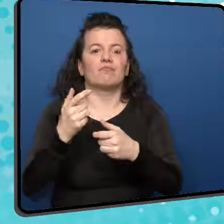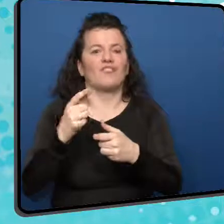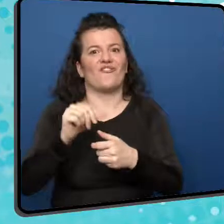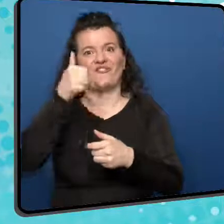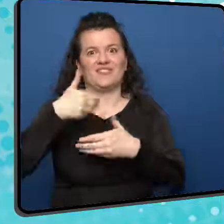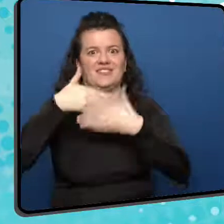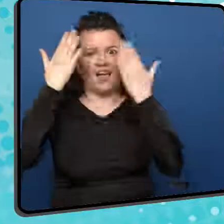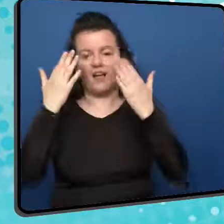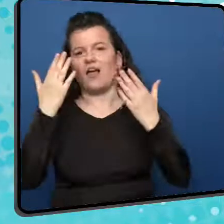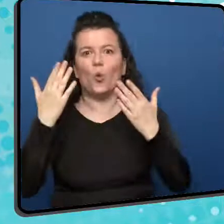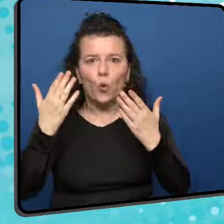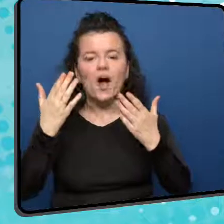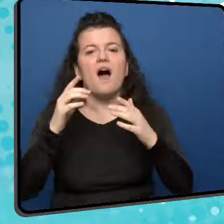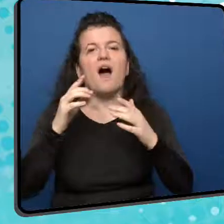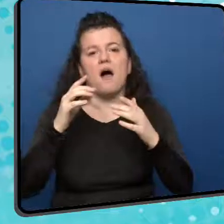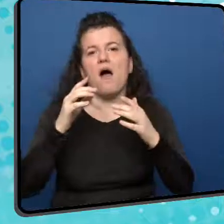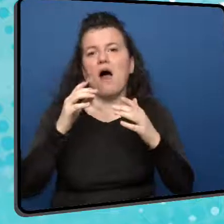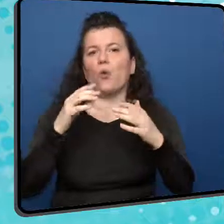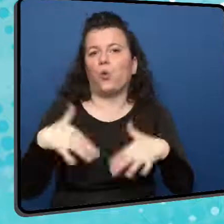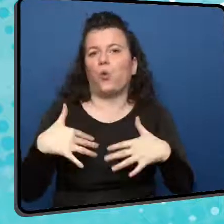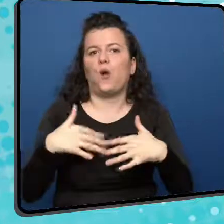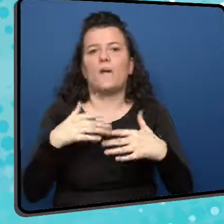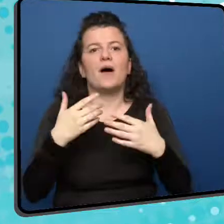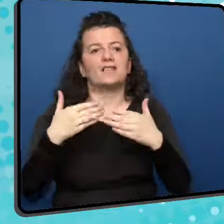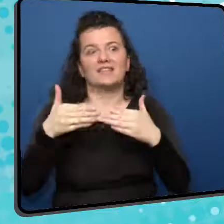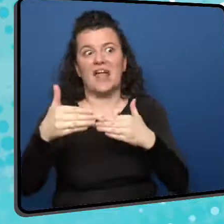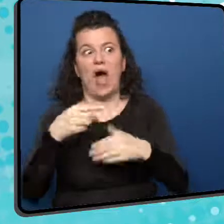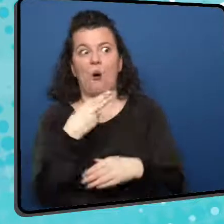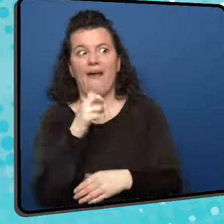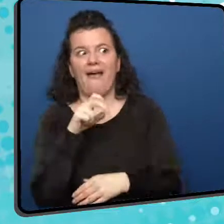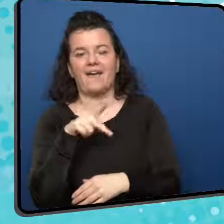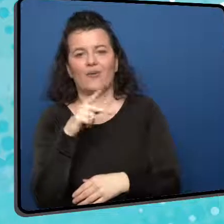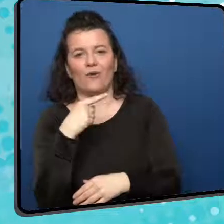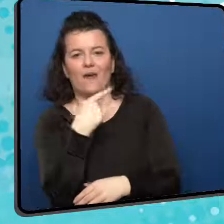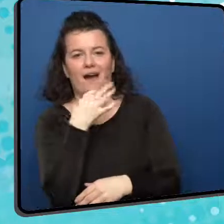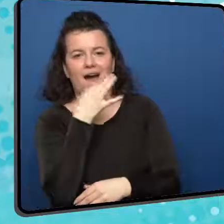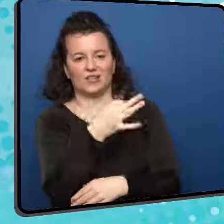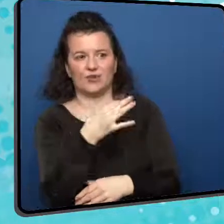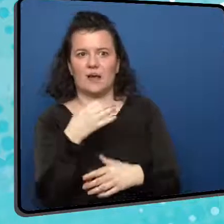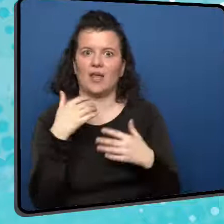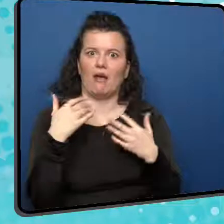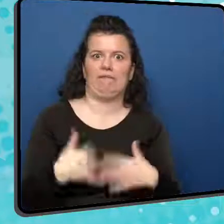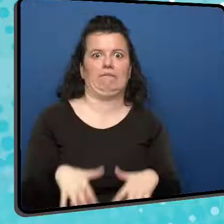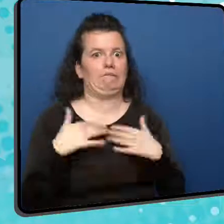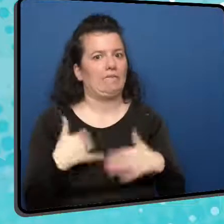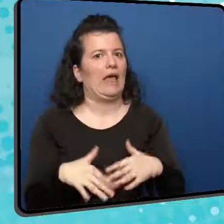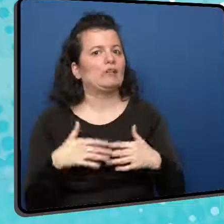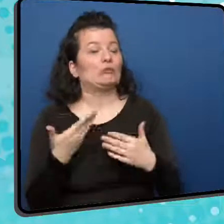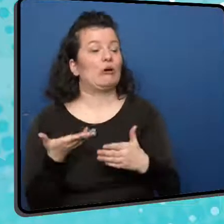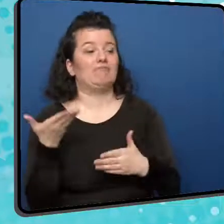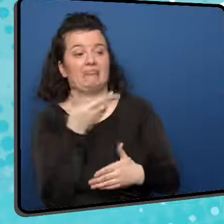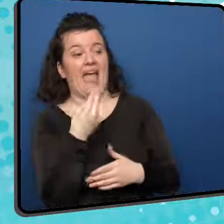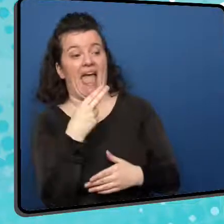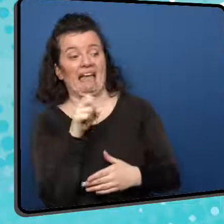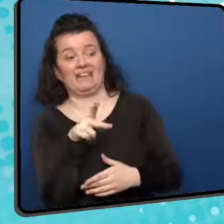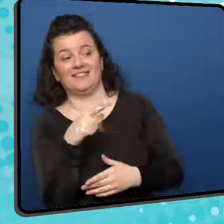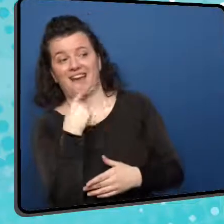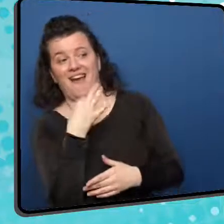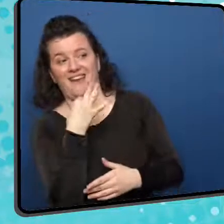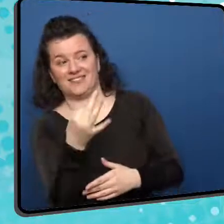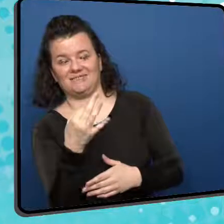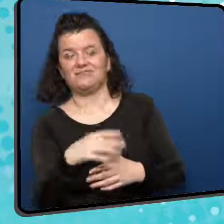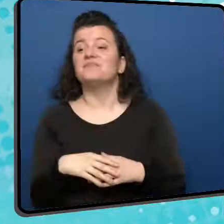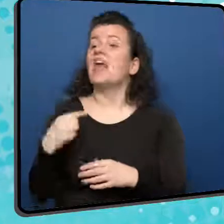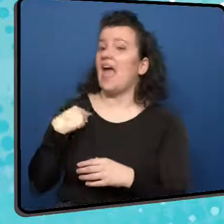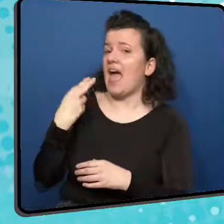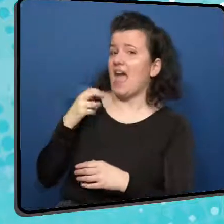one of our scripts. So Henk, take it away. I can't say this one for you. Oh yeah. So my question would be, what is the